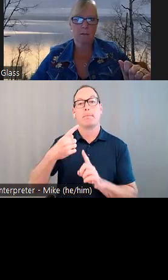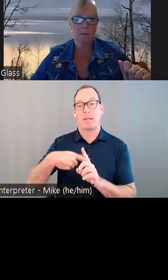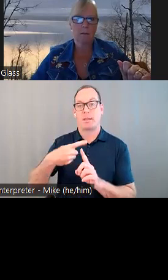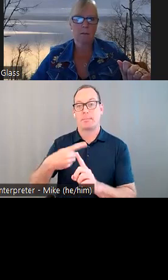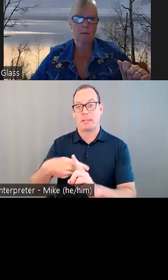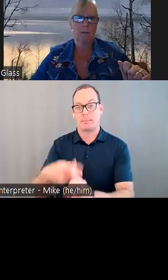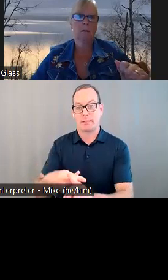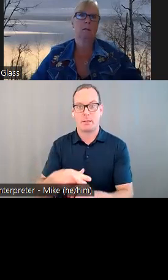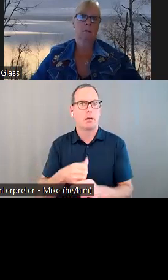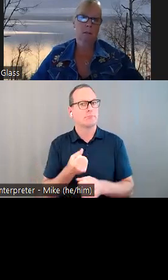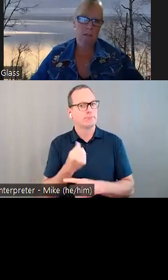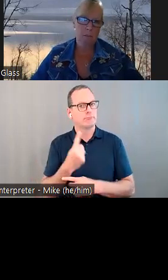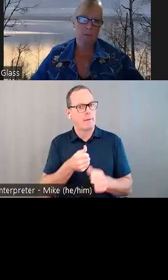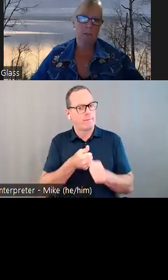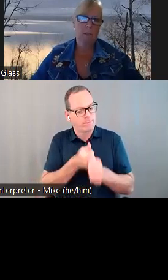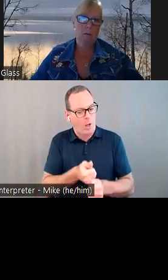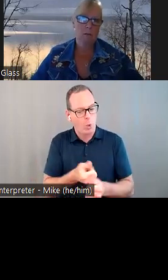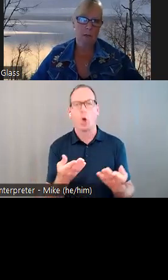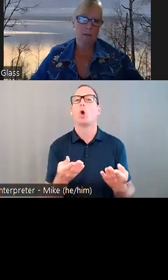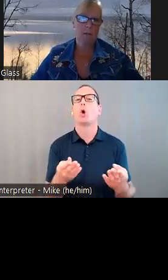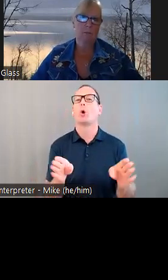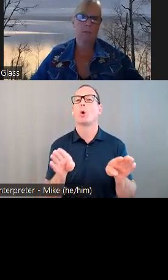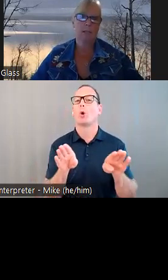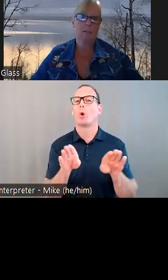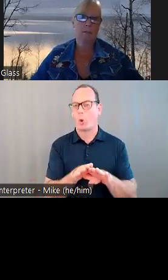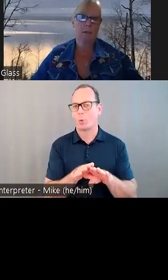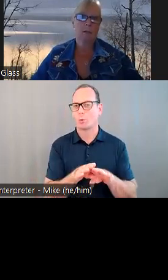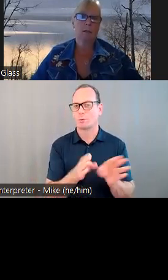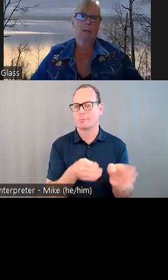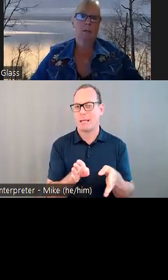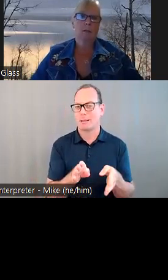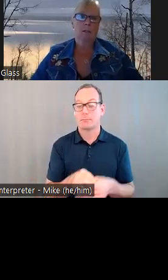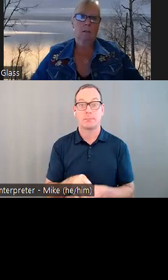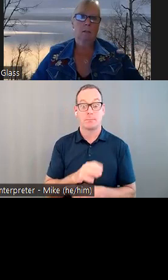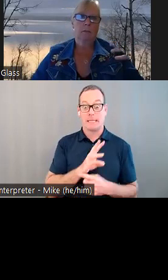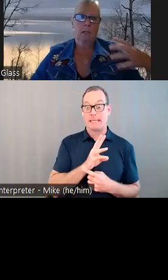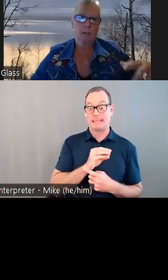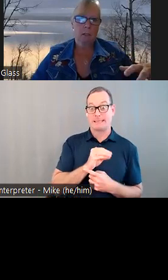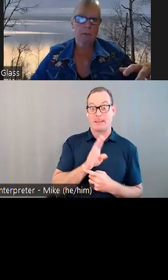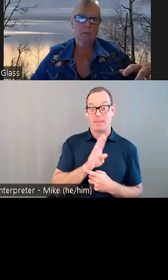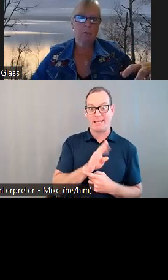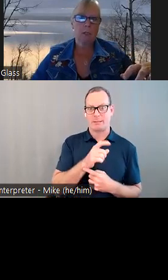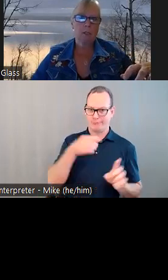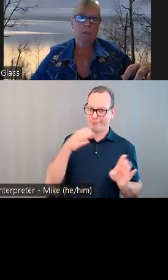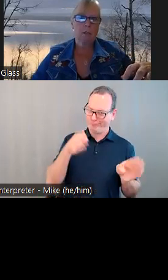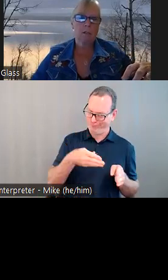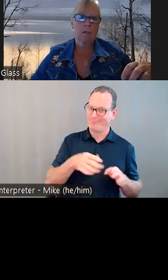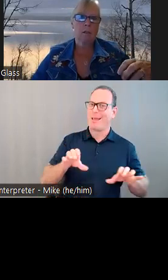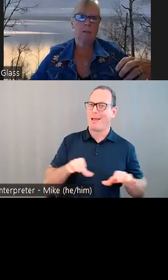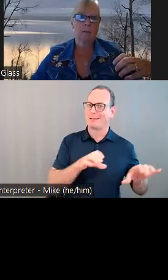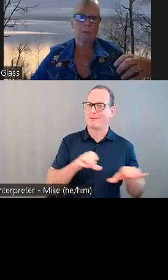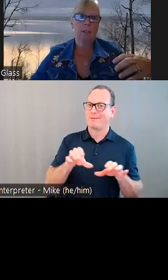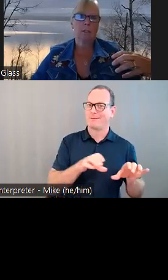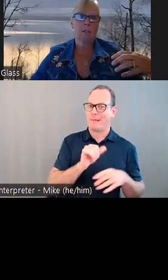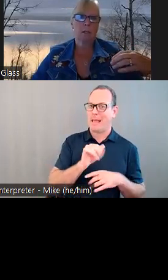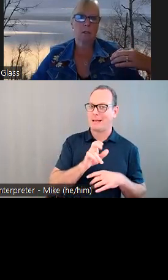plans. 60B is based on active plans. Gives you lots of summary information on